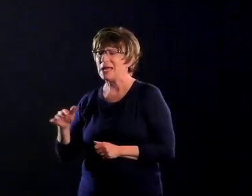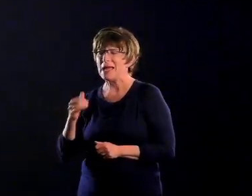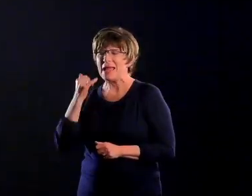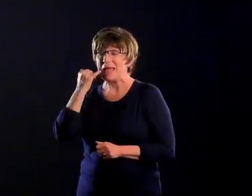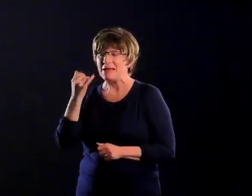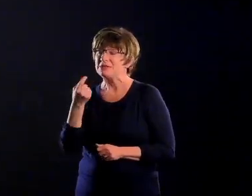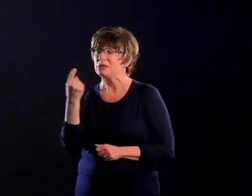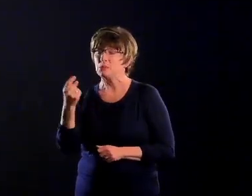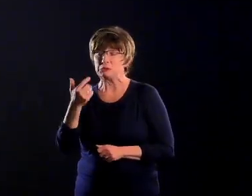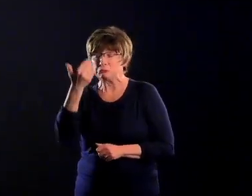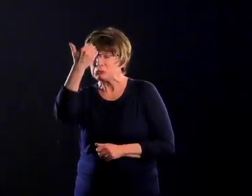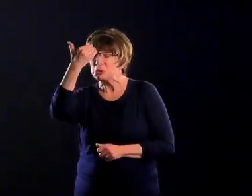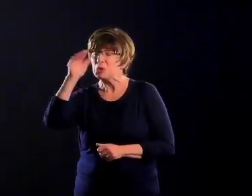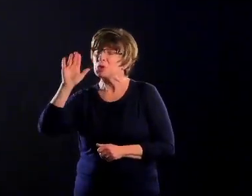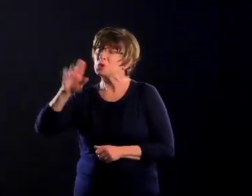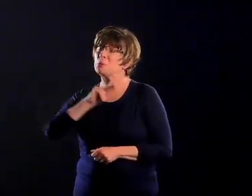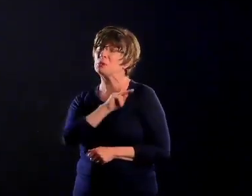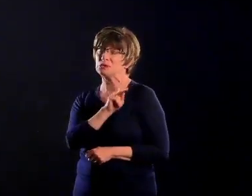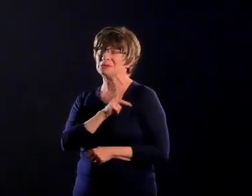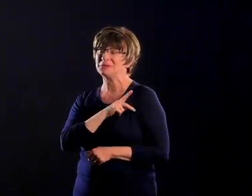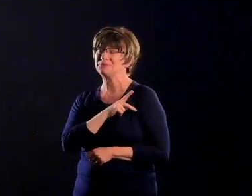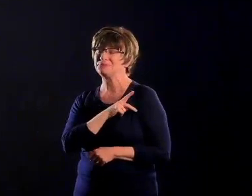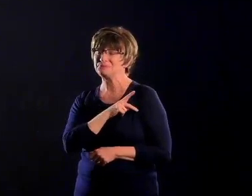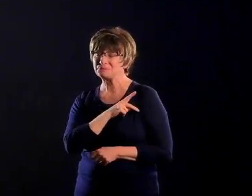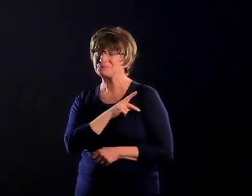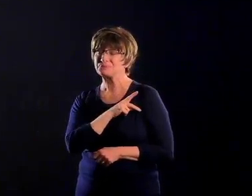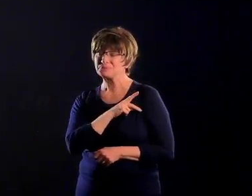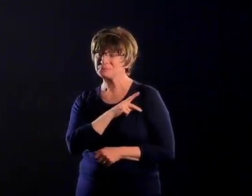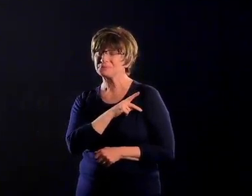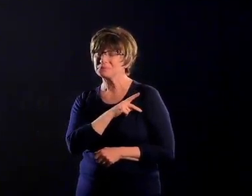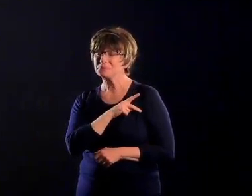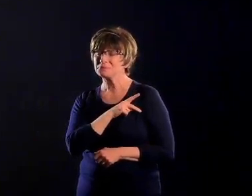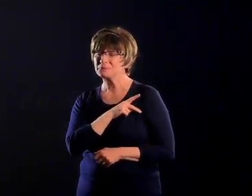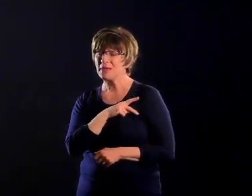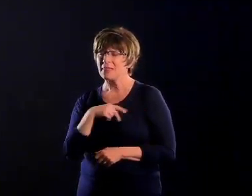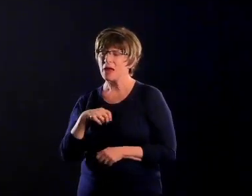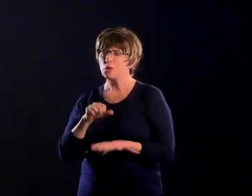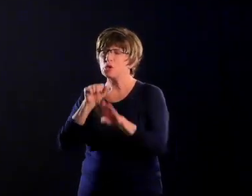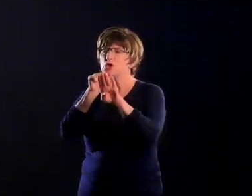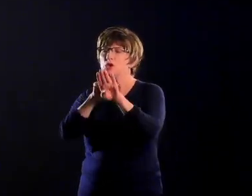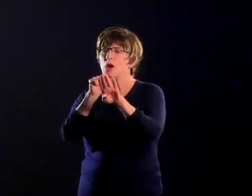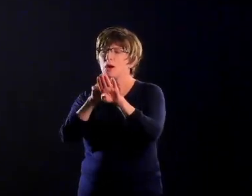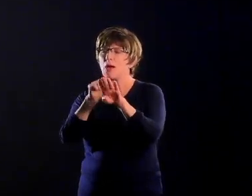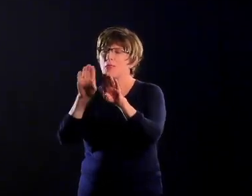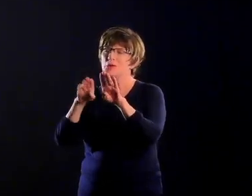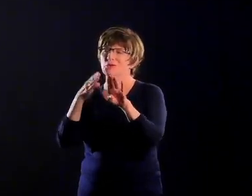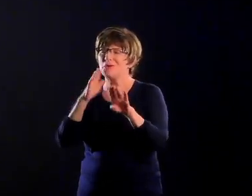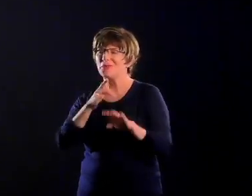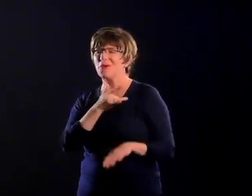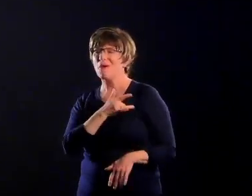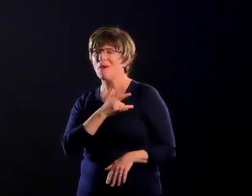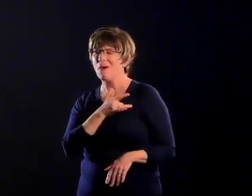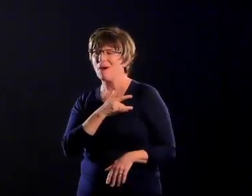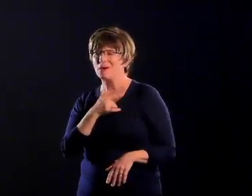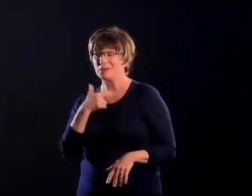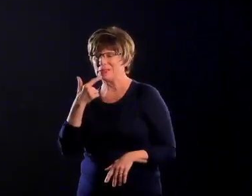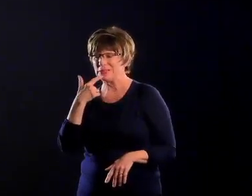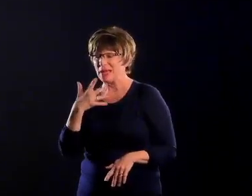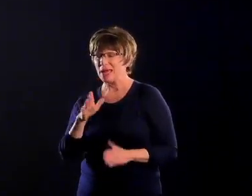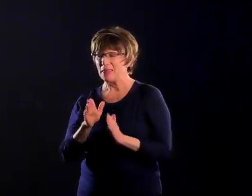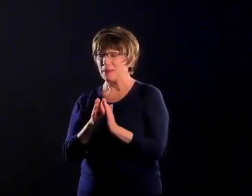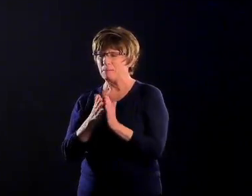doesn't know you personally, that you would knock on the door of their heart, as you say in the book of